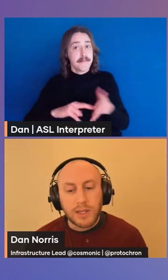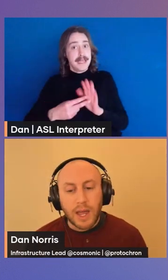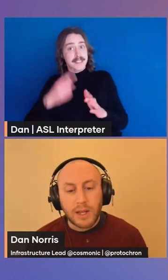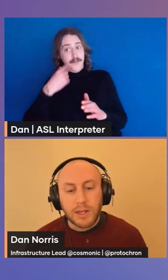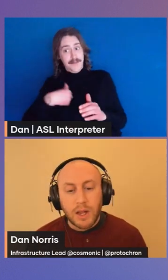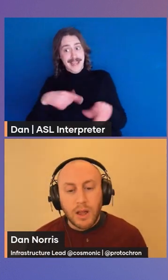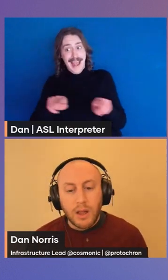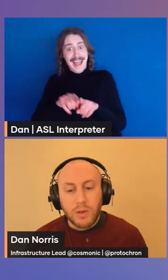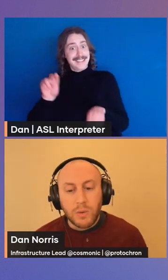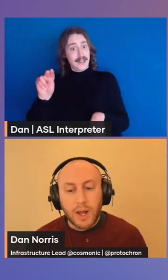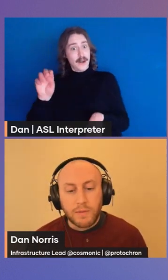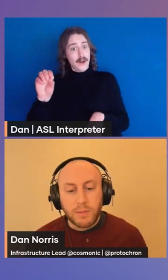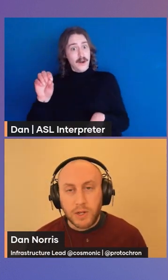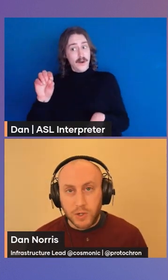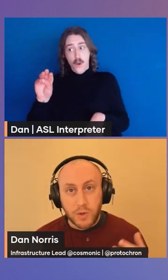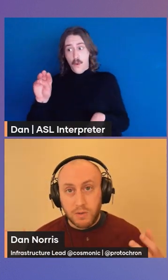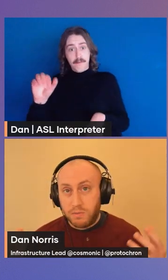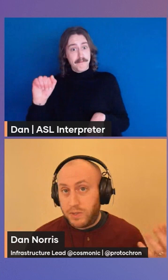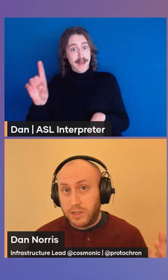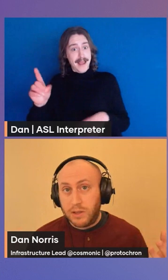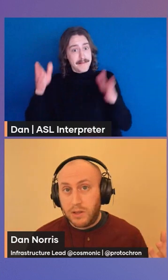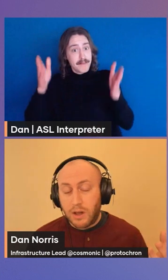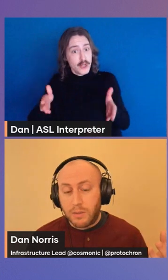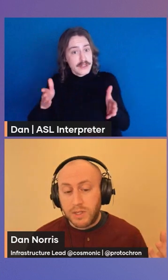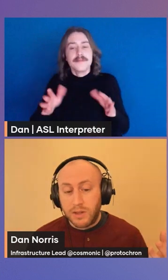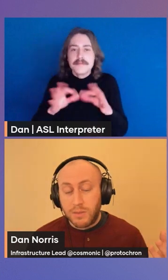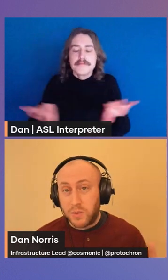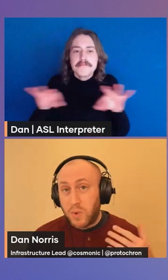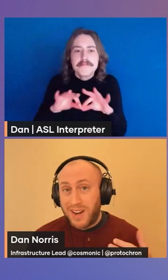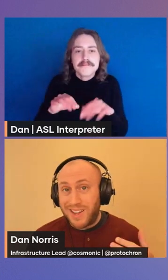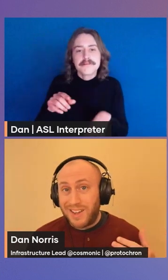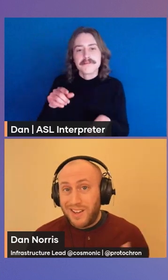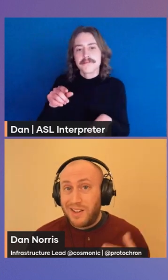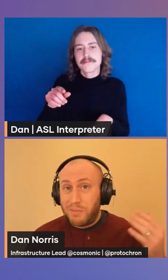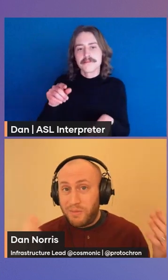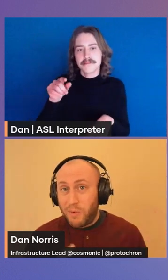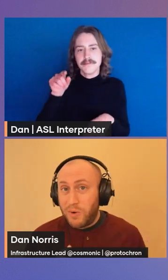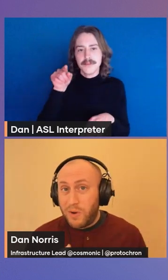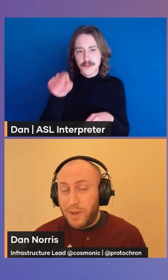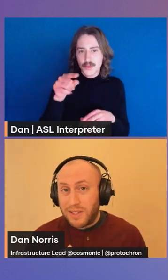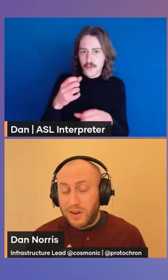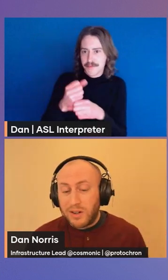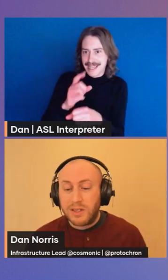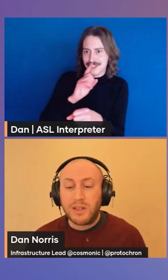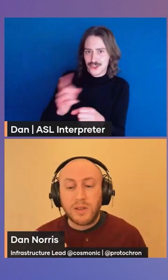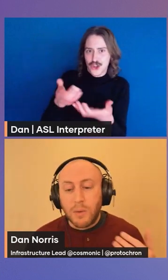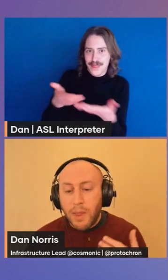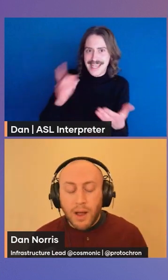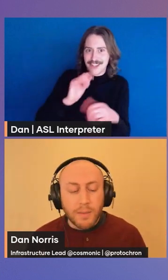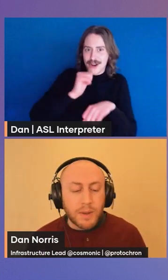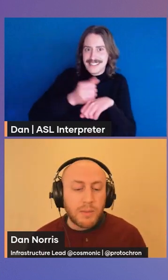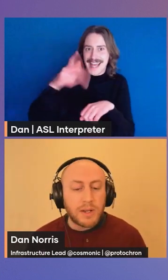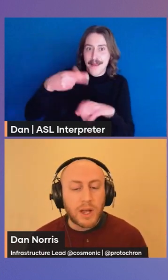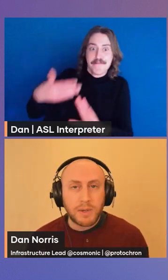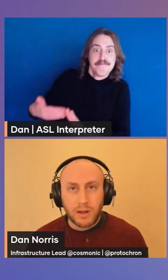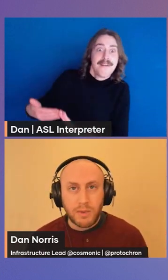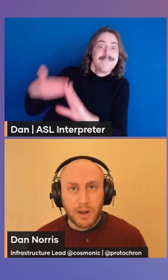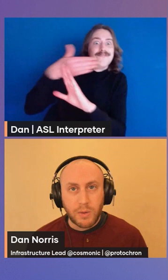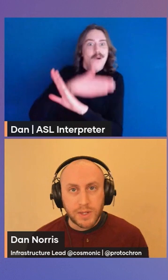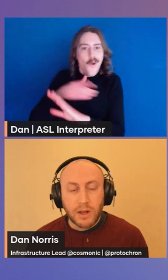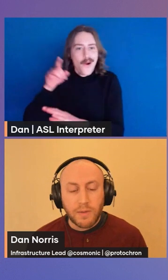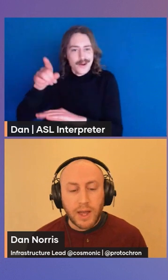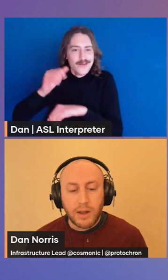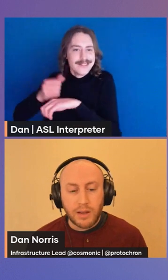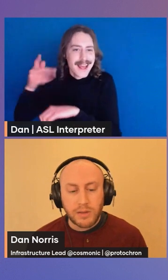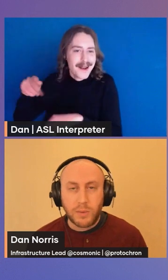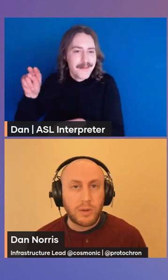is that you have to make sure that Cilium is running before Nomad starts. And so I'm going to spend a bit of time talking about how we